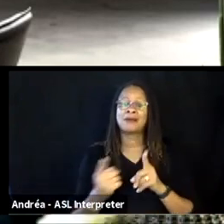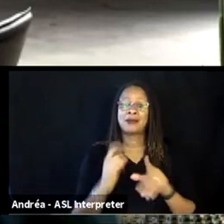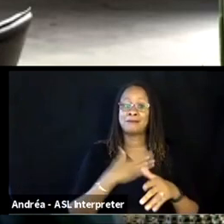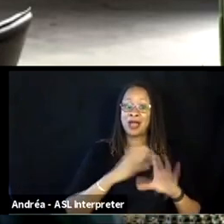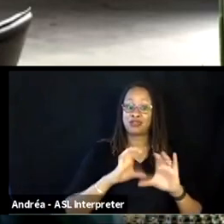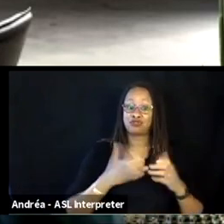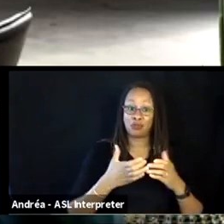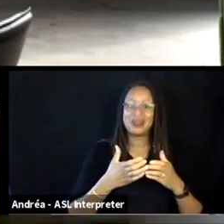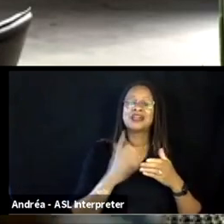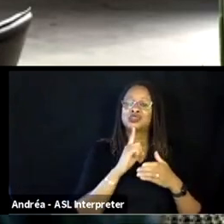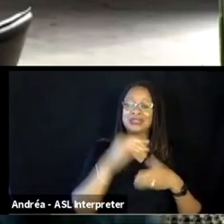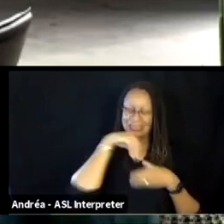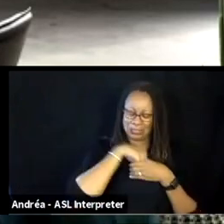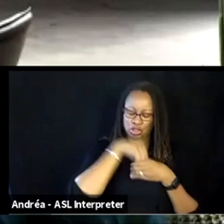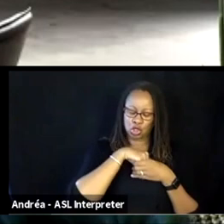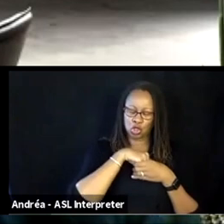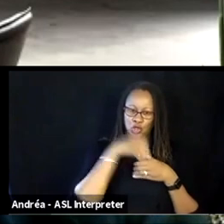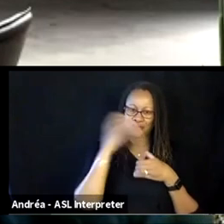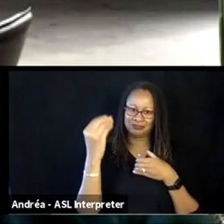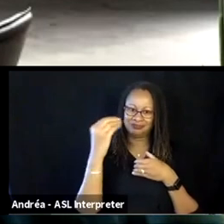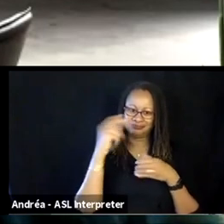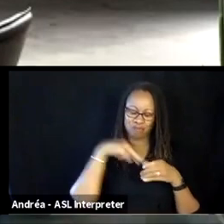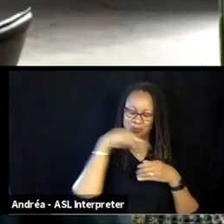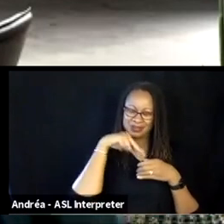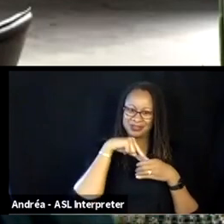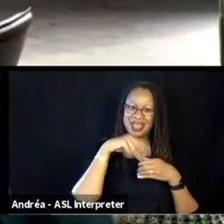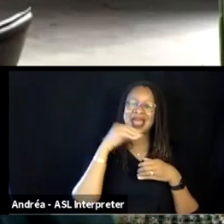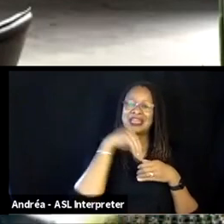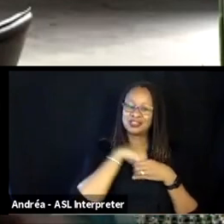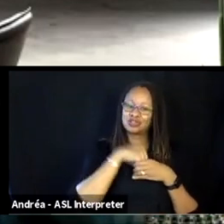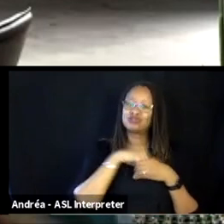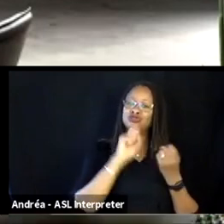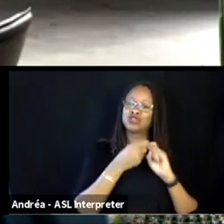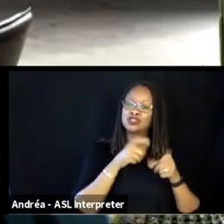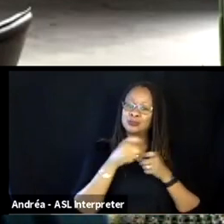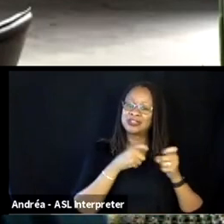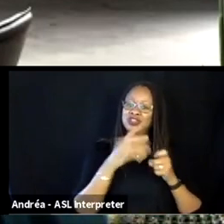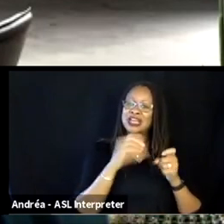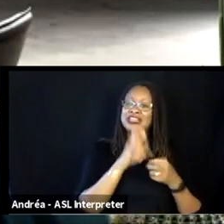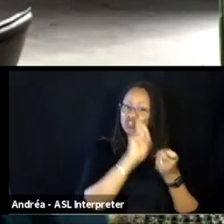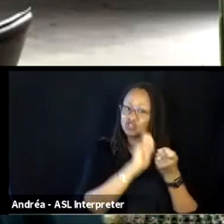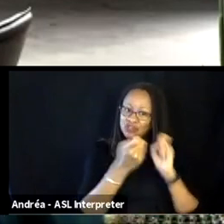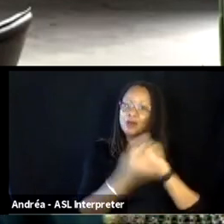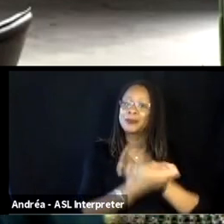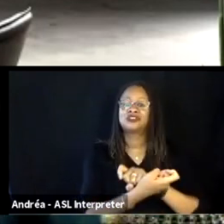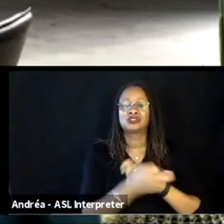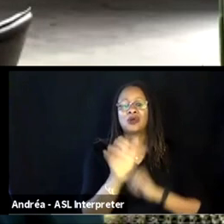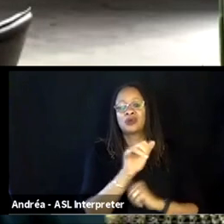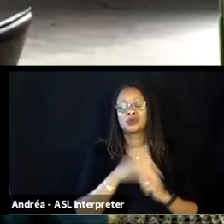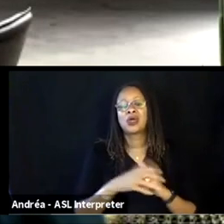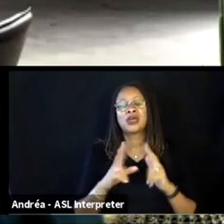the internal comms, as well as internal change management and transformation as well. So it's a